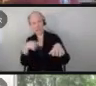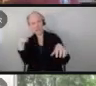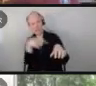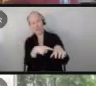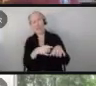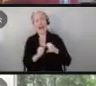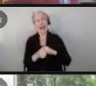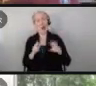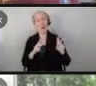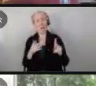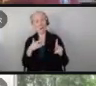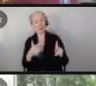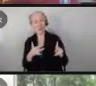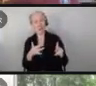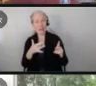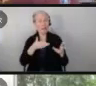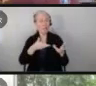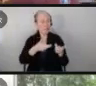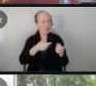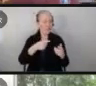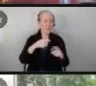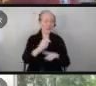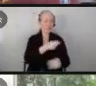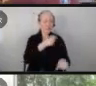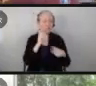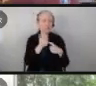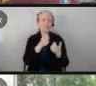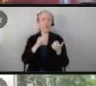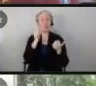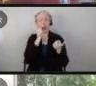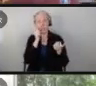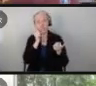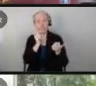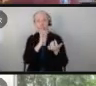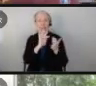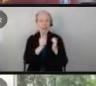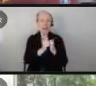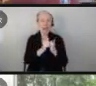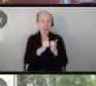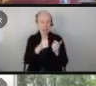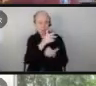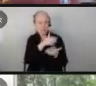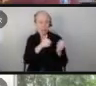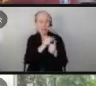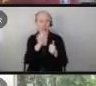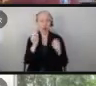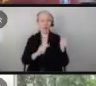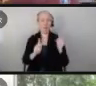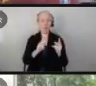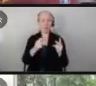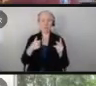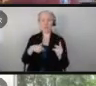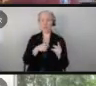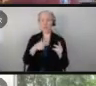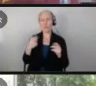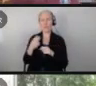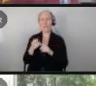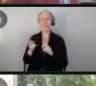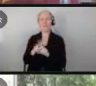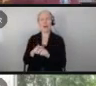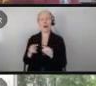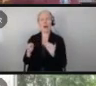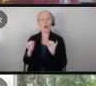or engagement with others. And so we do systematically collect that data with a measure called SHAC that was created in our lab